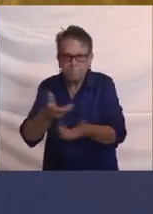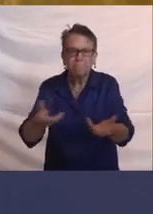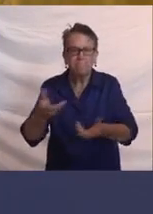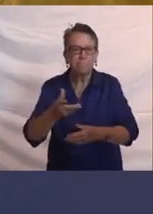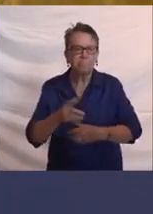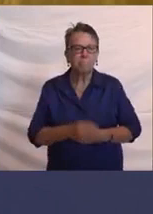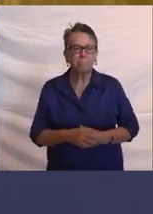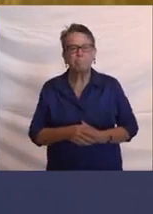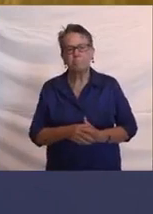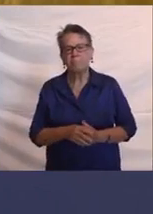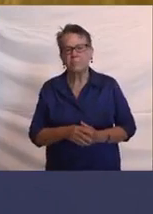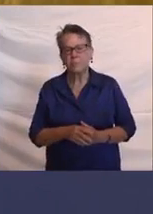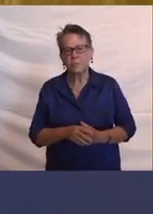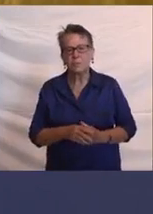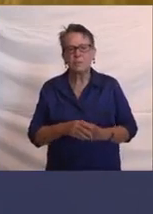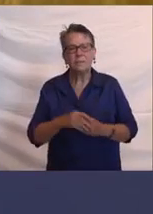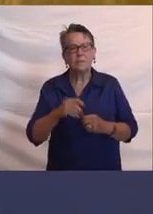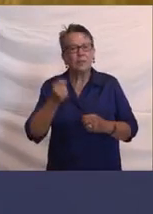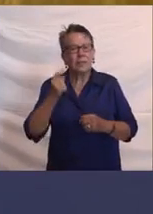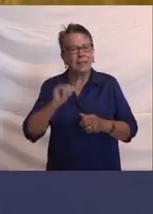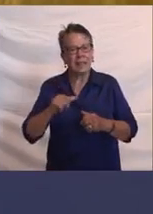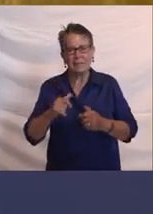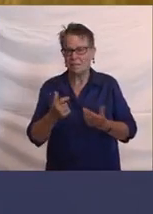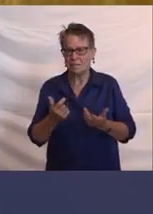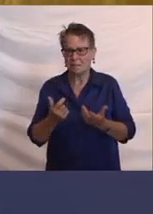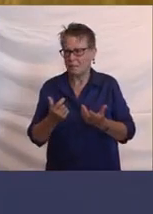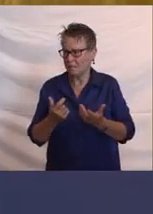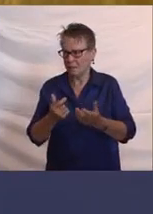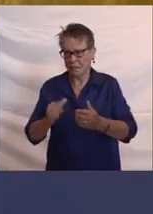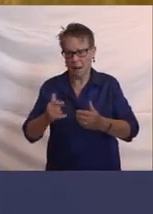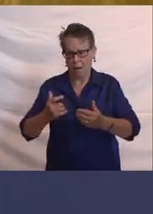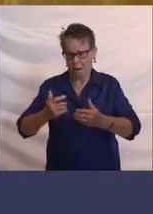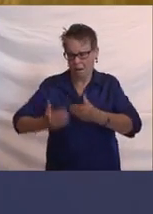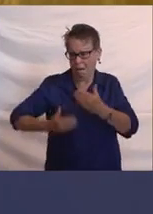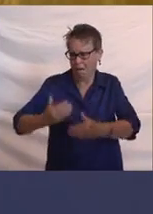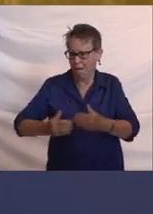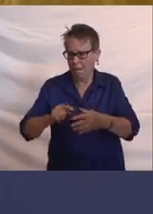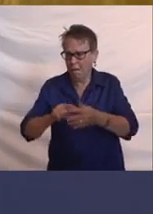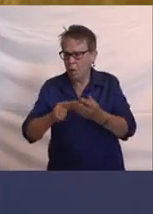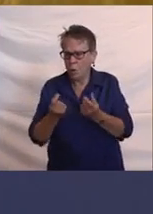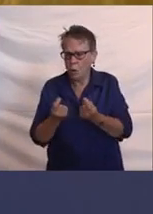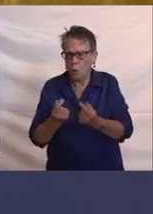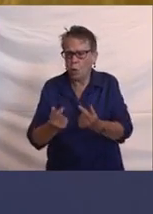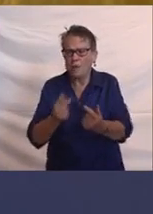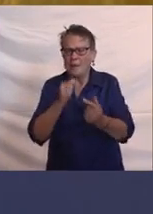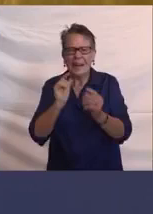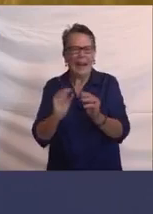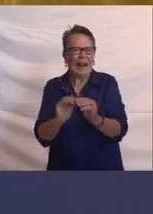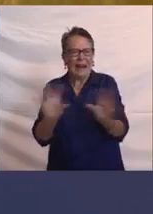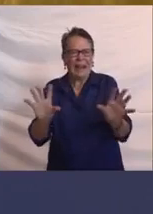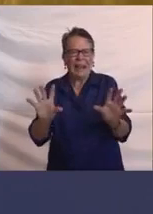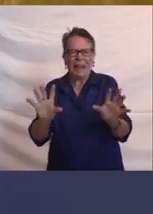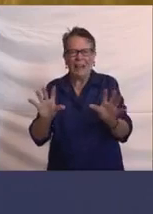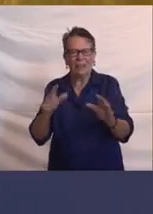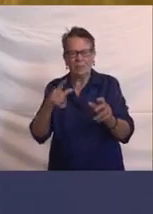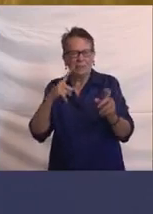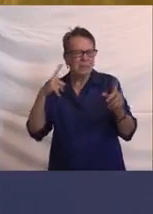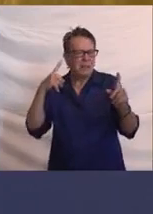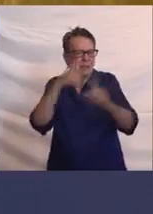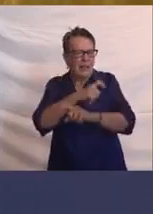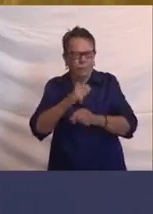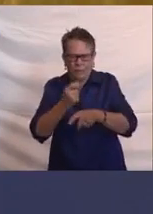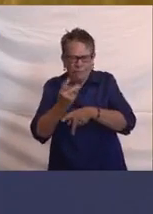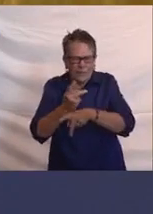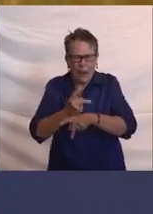It's one of these processes that's not a straight line. But now that the original waves have come